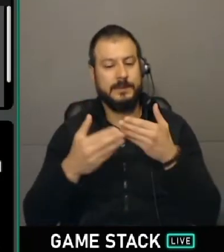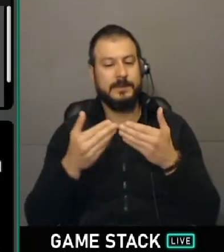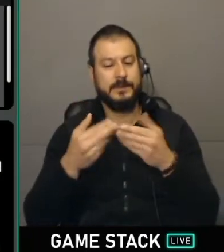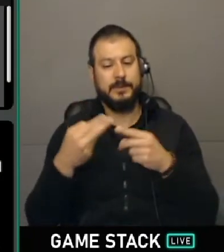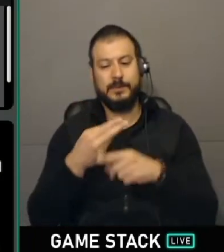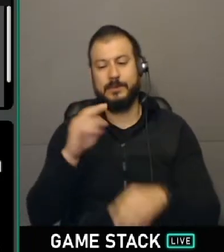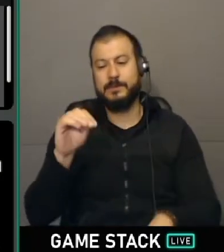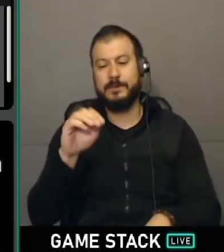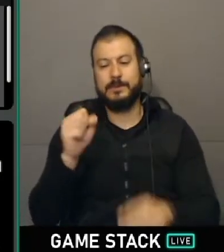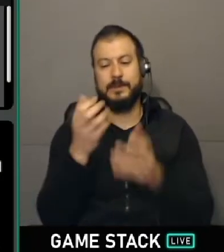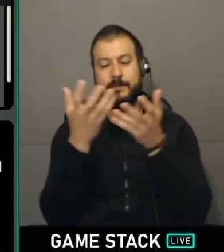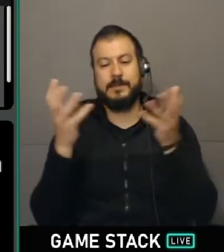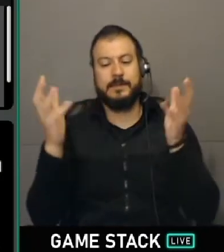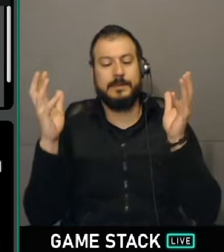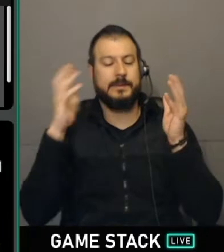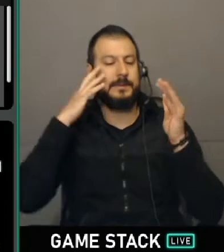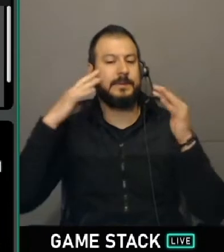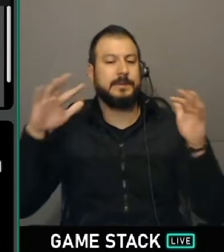Sound platform.